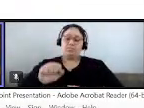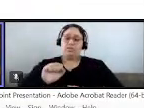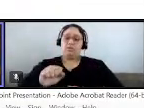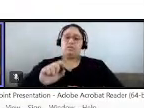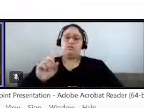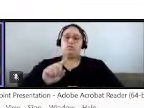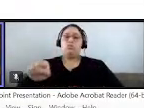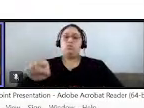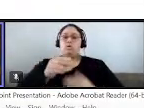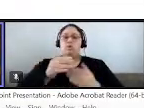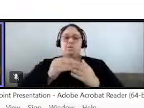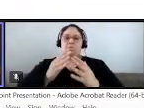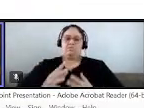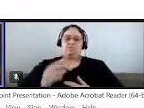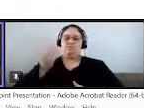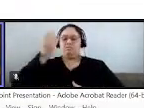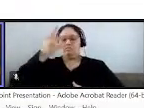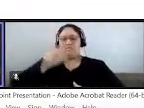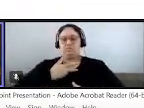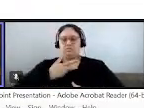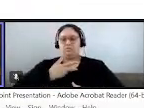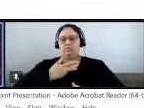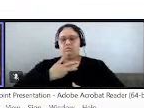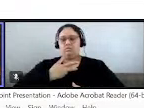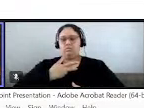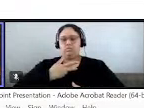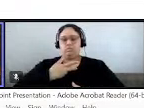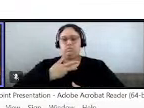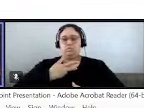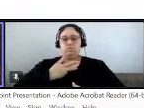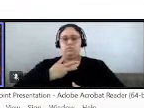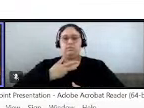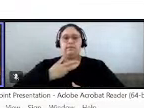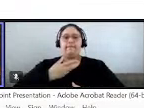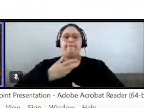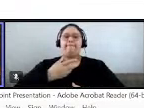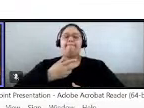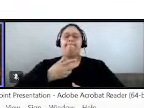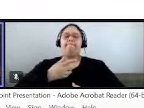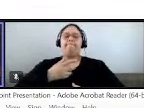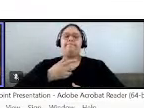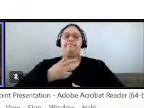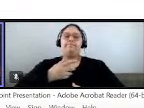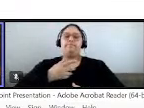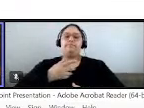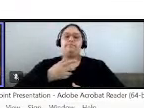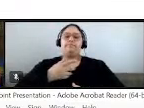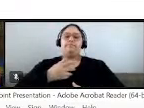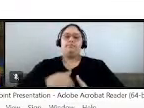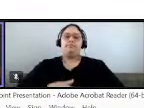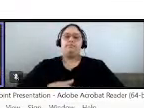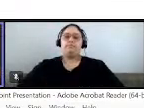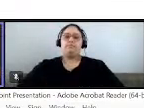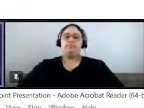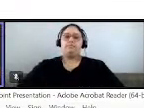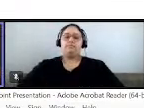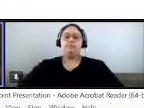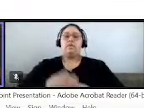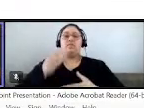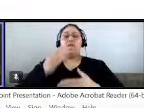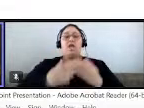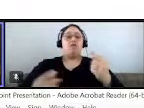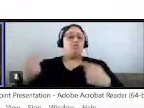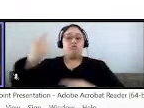the members, as it is raised by the members. At the end of the